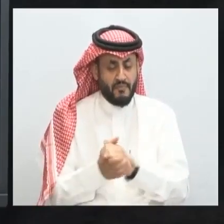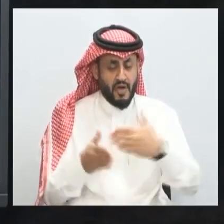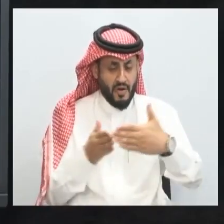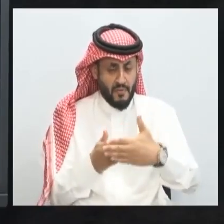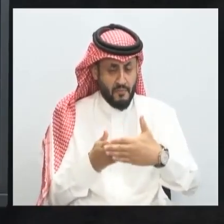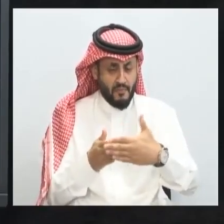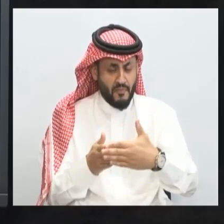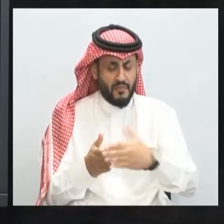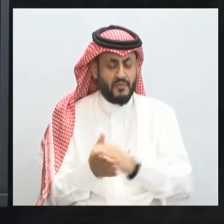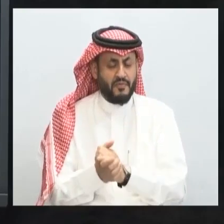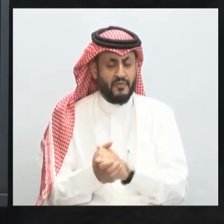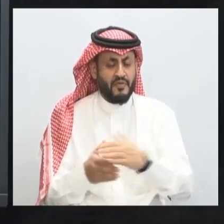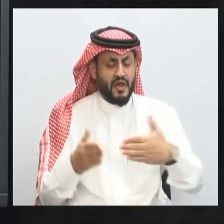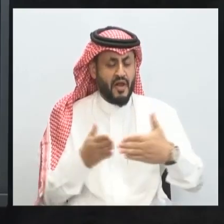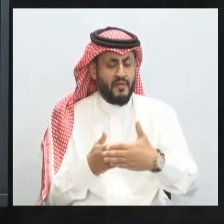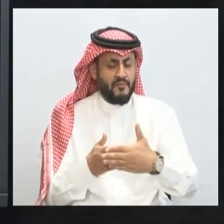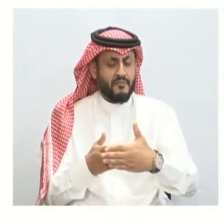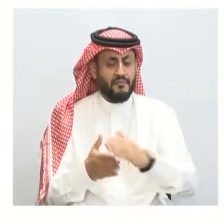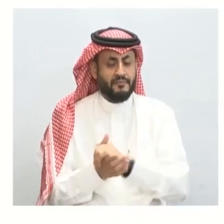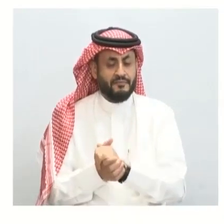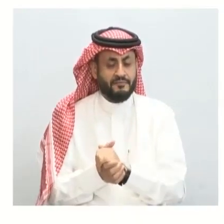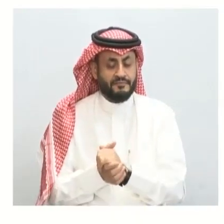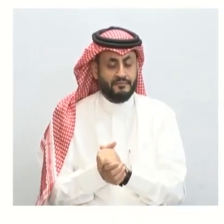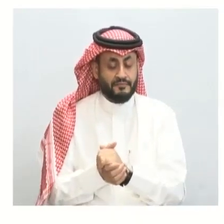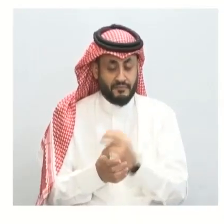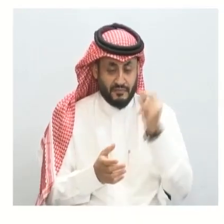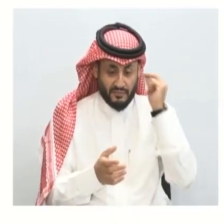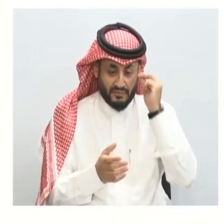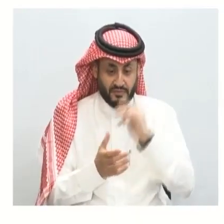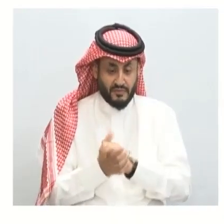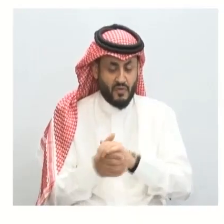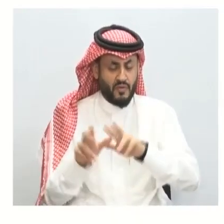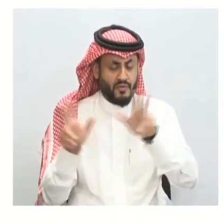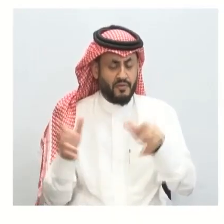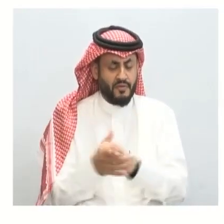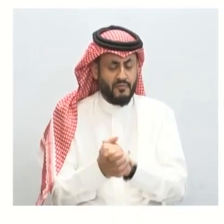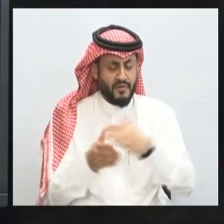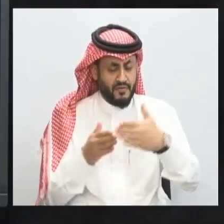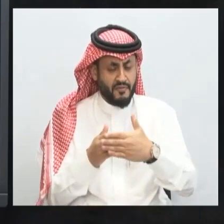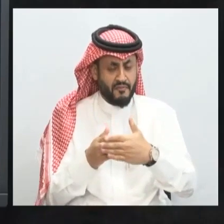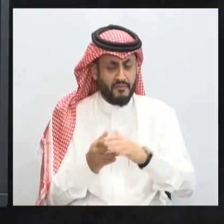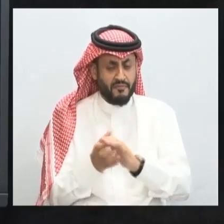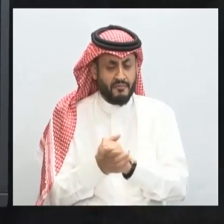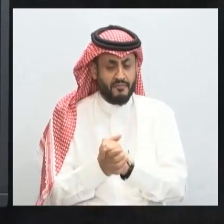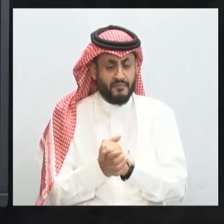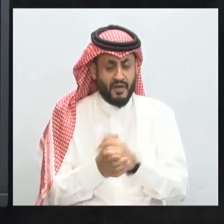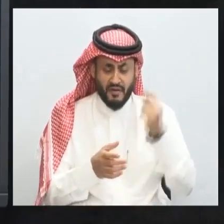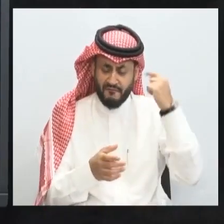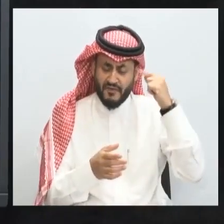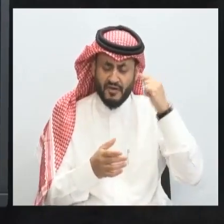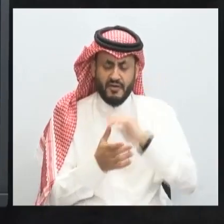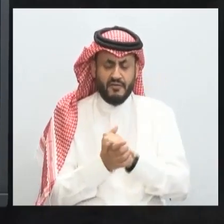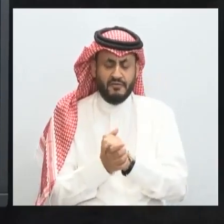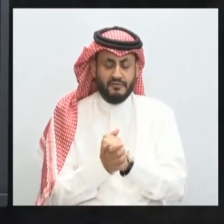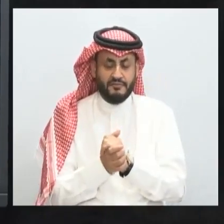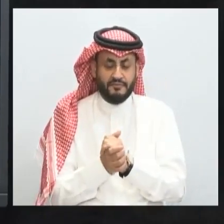privacy. So limitations here, we can believe that in general there are limitations even mentally and when